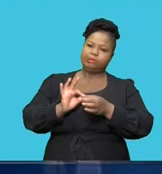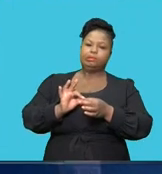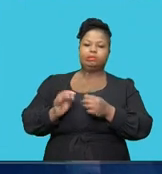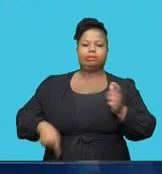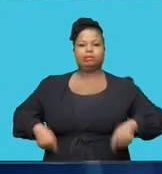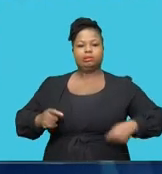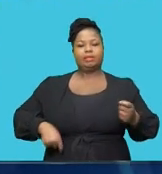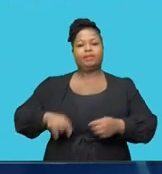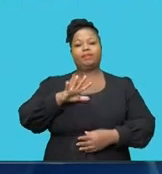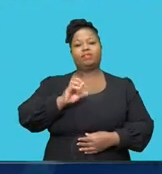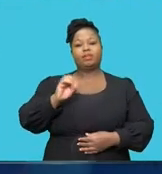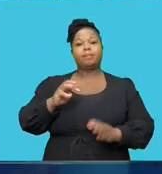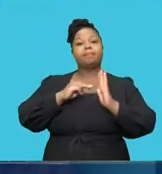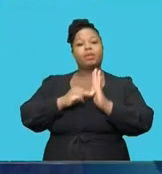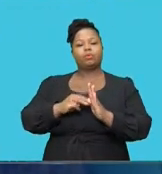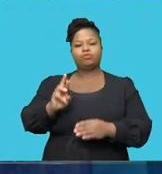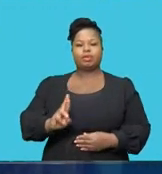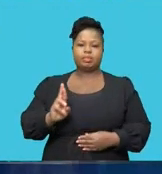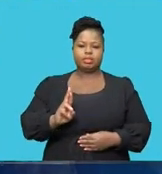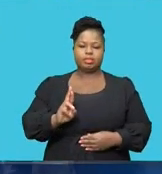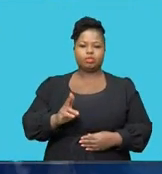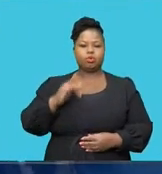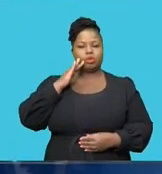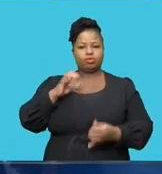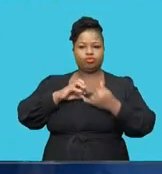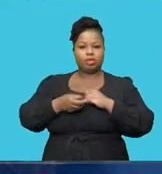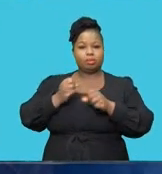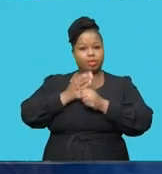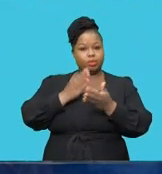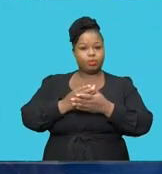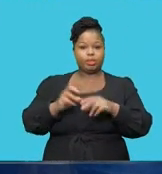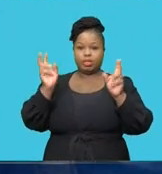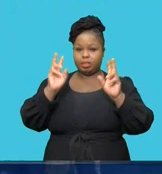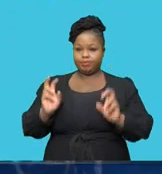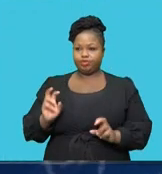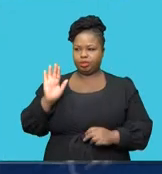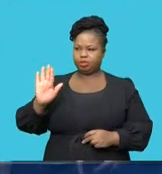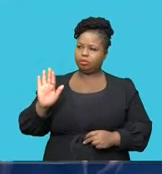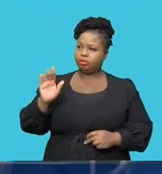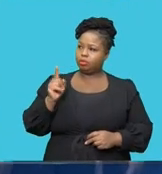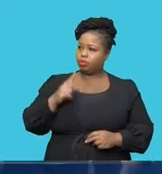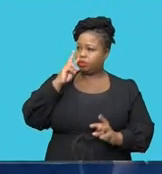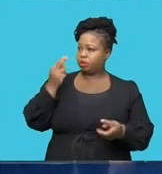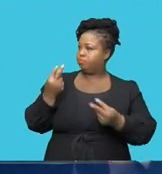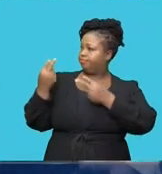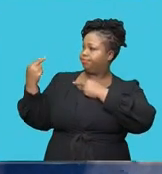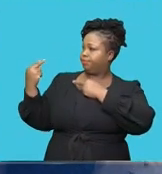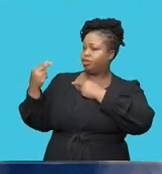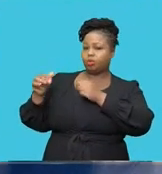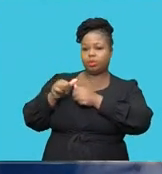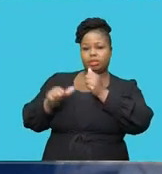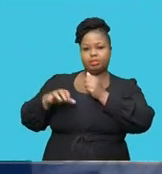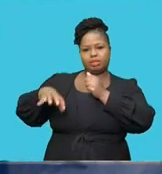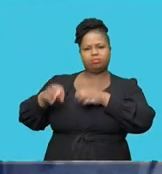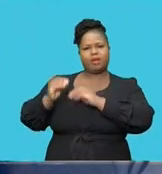to 500 million just on recovering the electrical infrastructure. You see behind me here one of the substations that we totally had